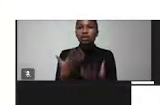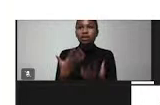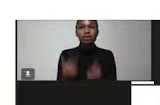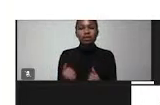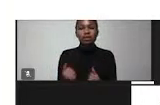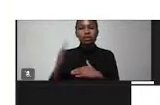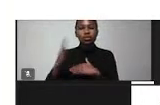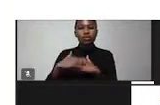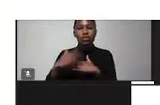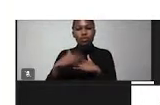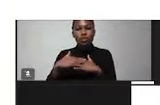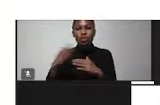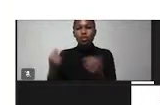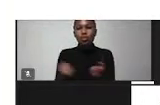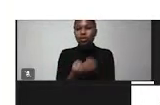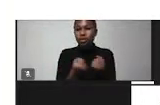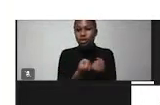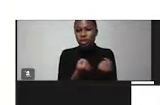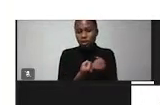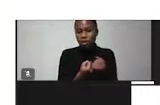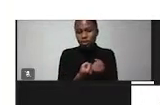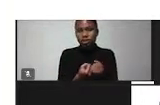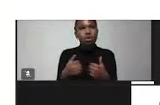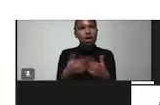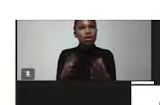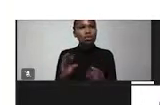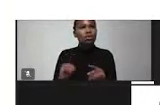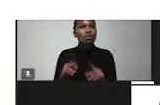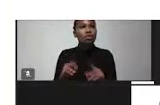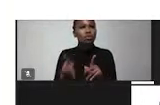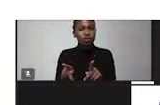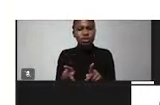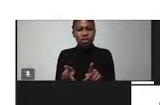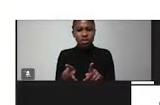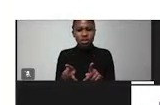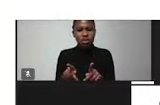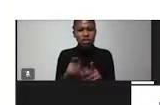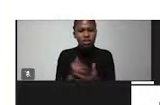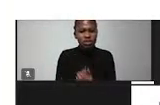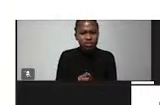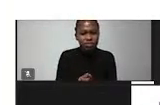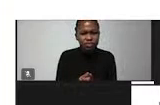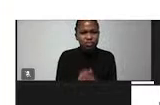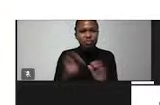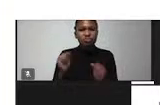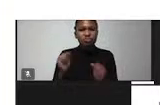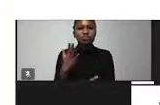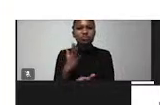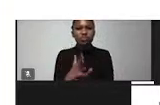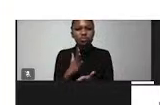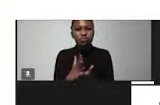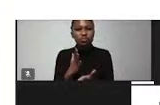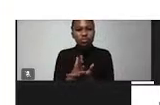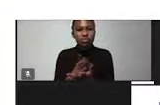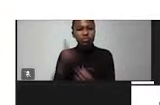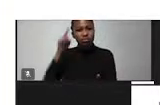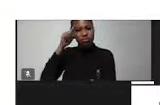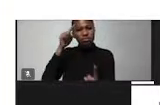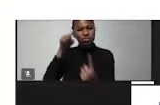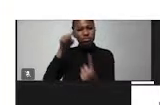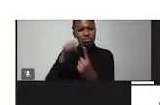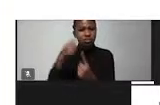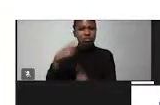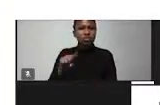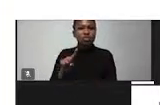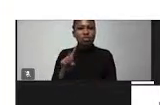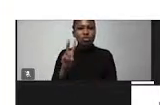platforms supported to unlock this opportunity. So in short, the goal is to triple exports by